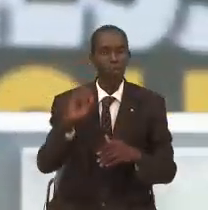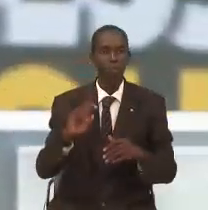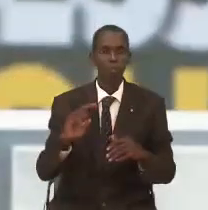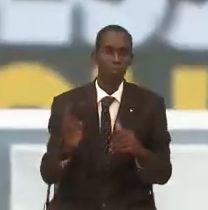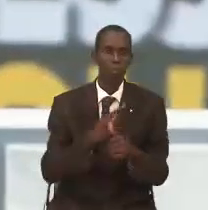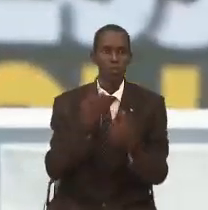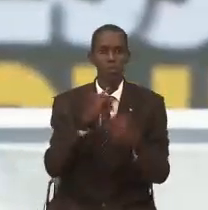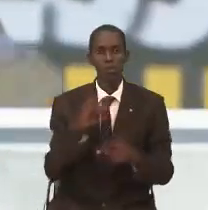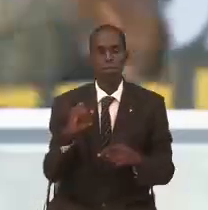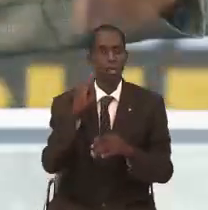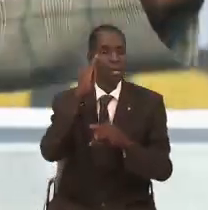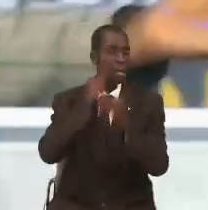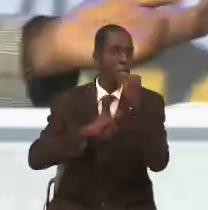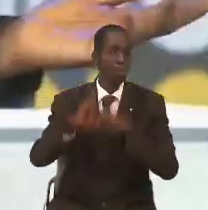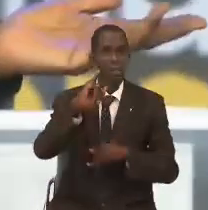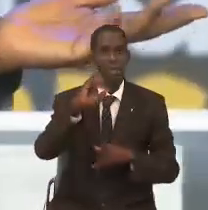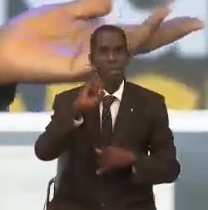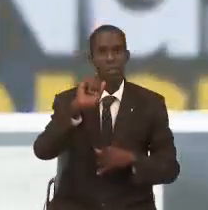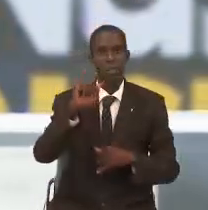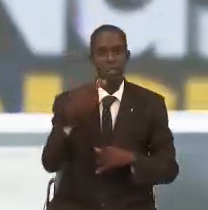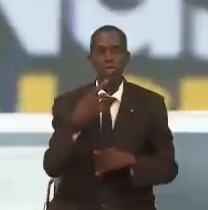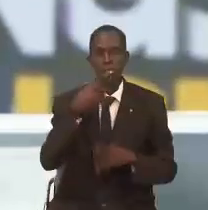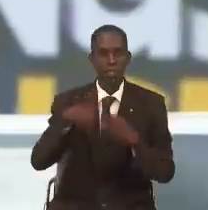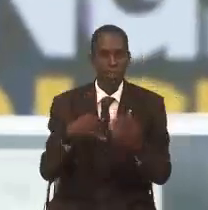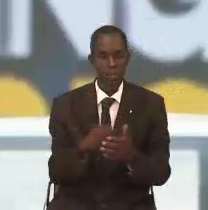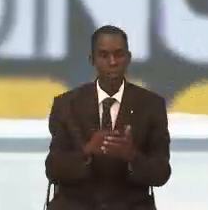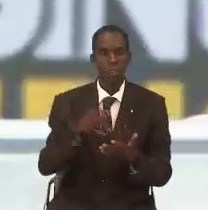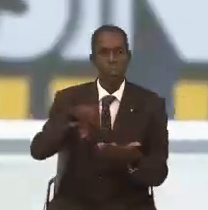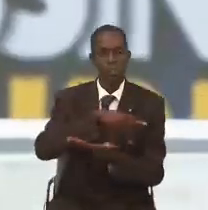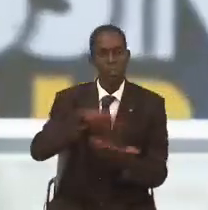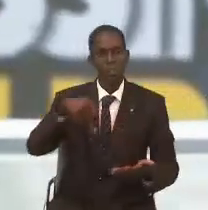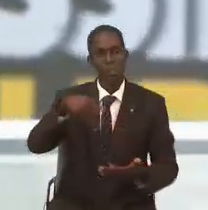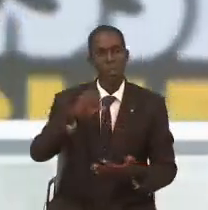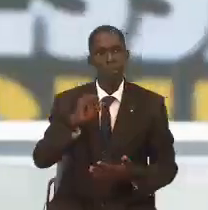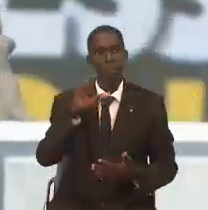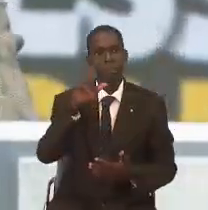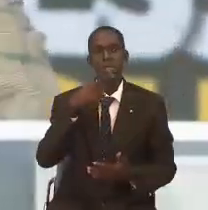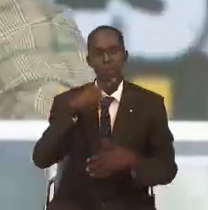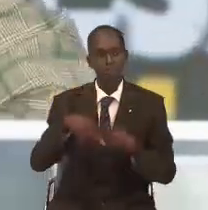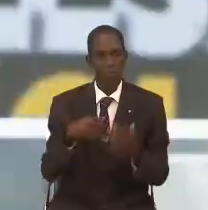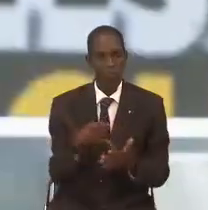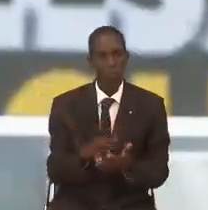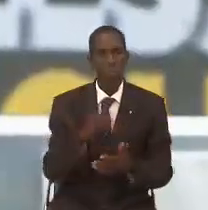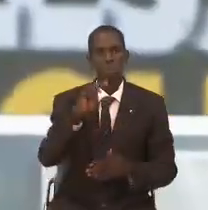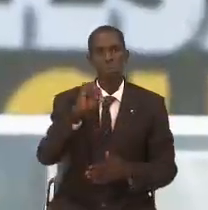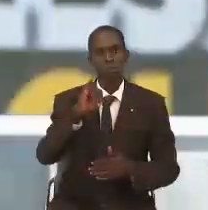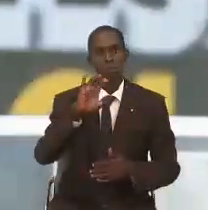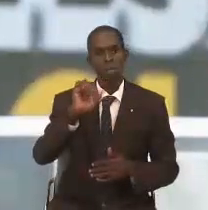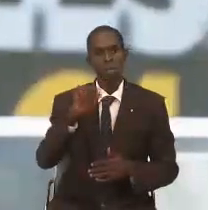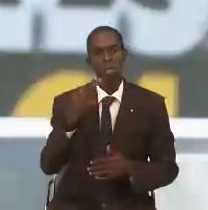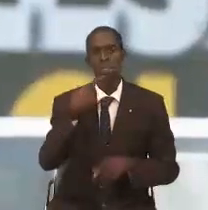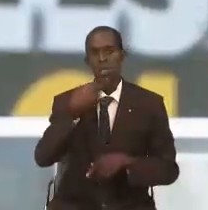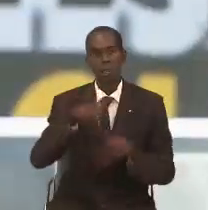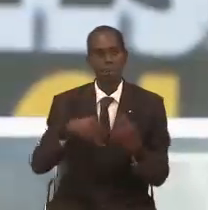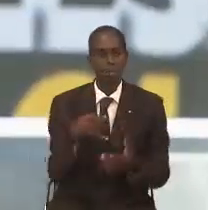about him, is coming. The Psalm spoke about him, is coming. Micah spoke about him, is coming. And while